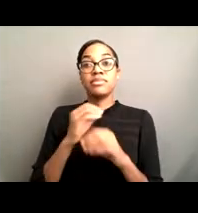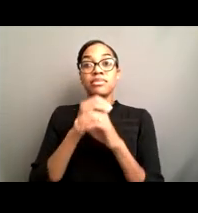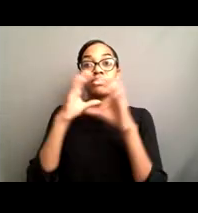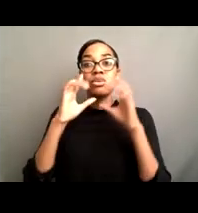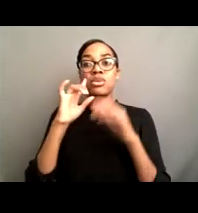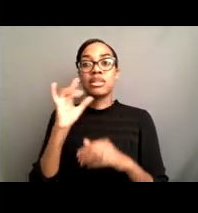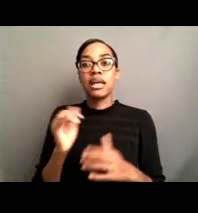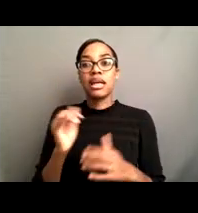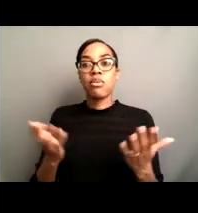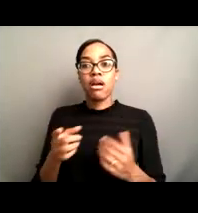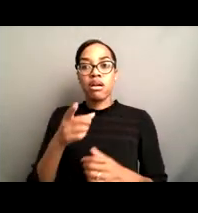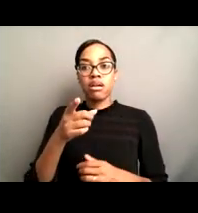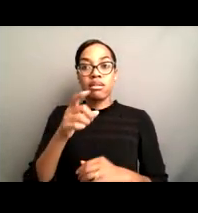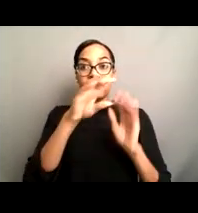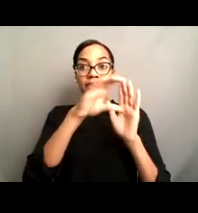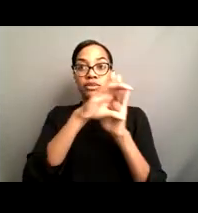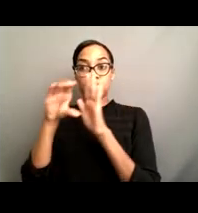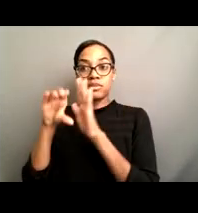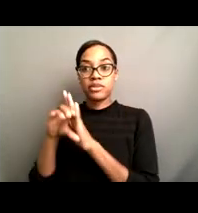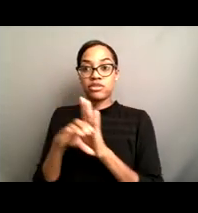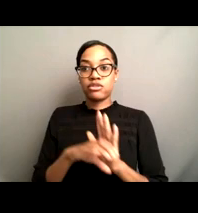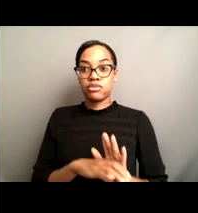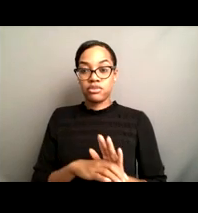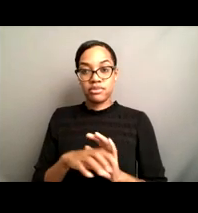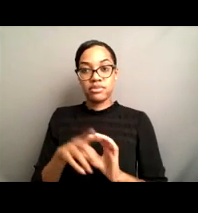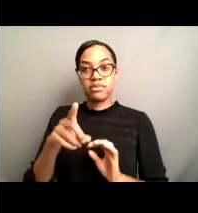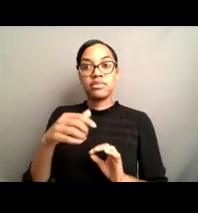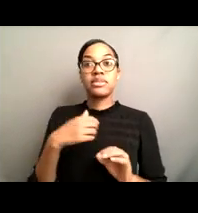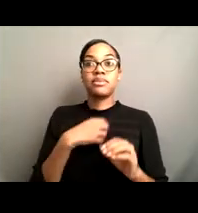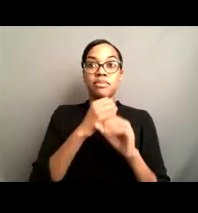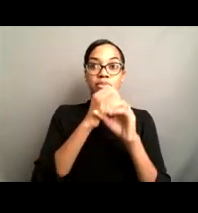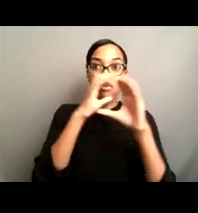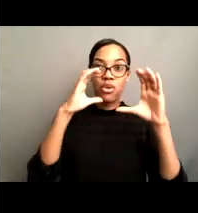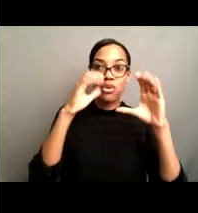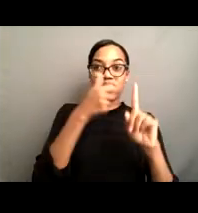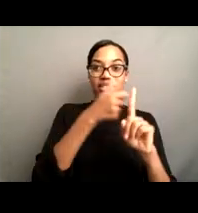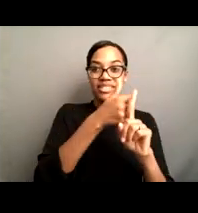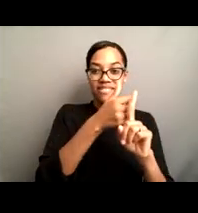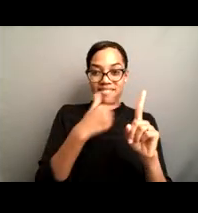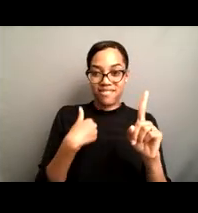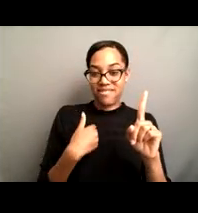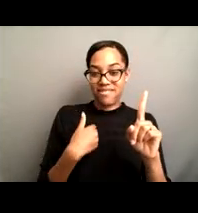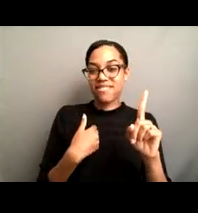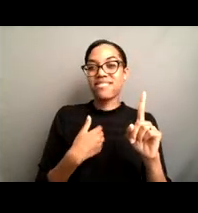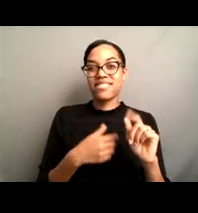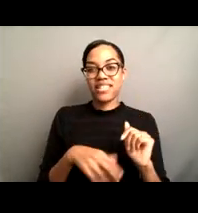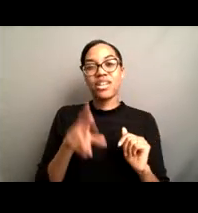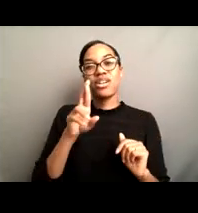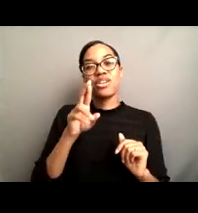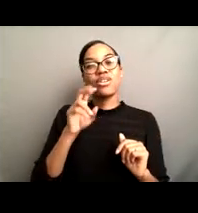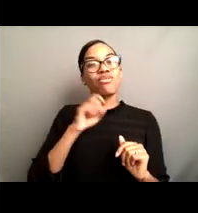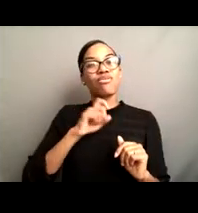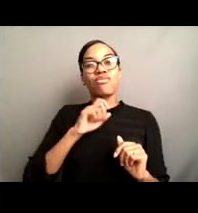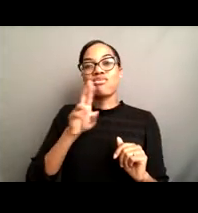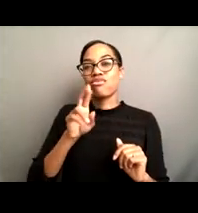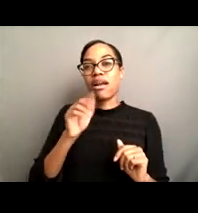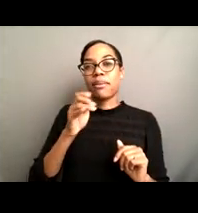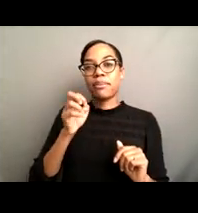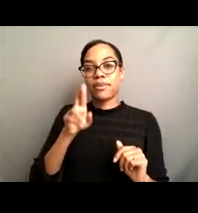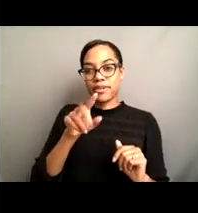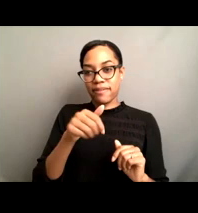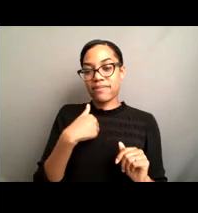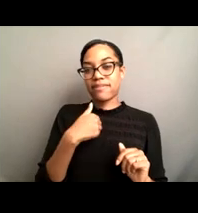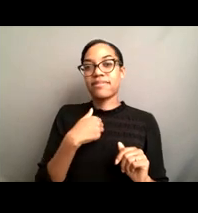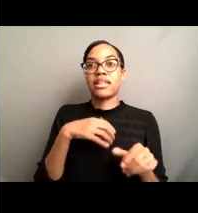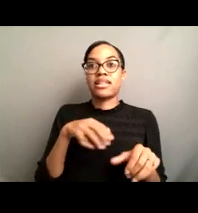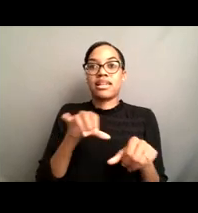really the entire weather balloon. We have the balloon itself, the big rubber part that you see there that we blow up with helium and hydrogen.